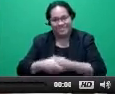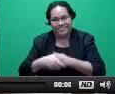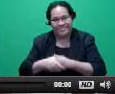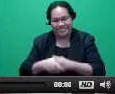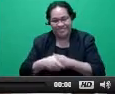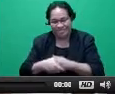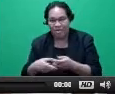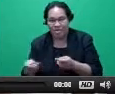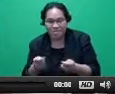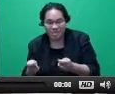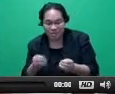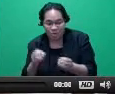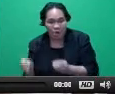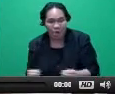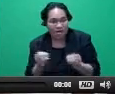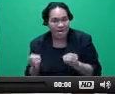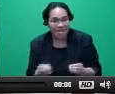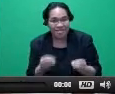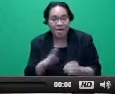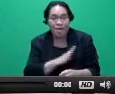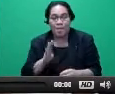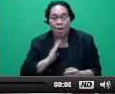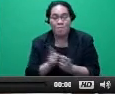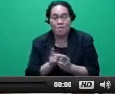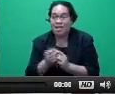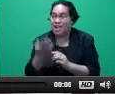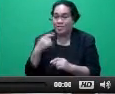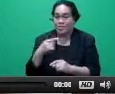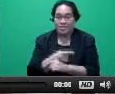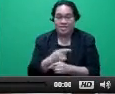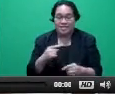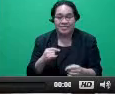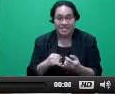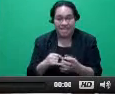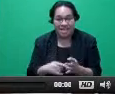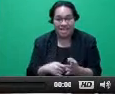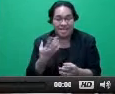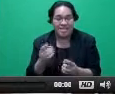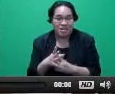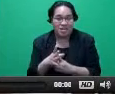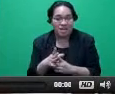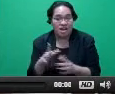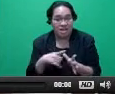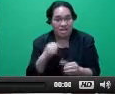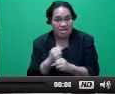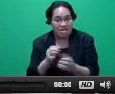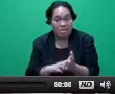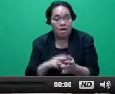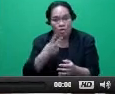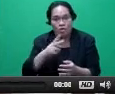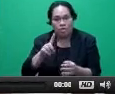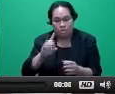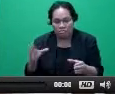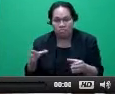SDALPA management in organizing several other board meetings, and last Saturday, 25th July, a special general meeting where 21 loyal members under